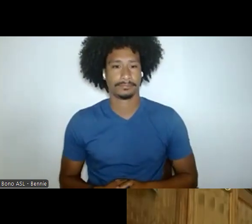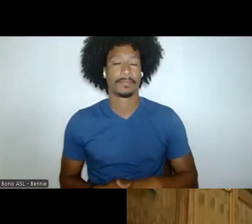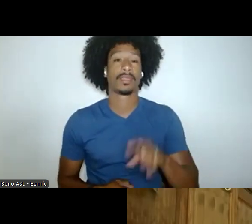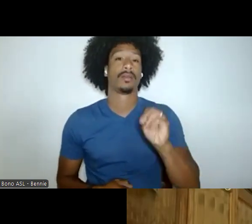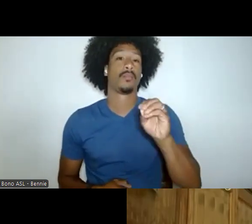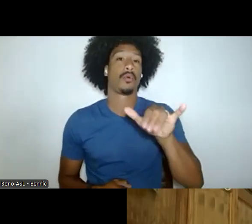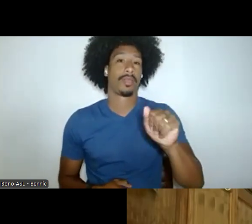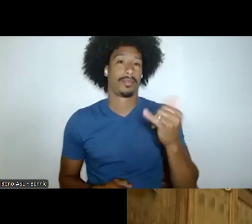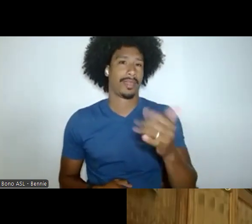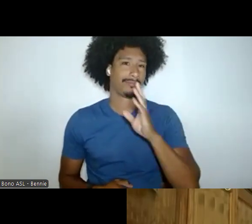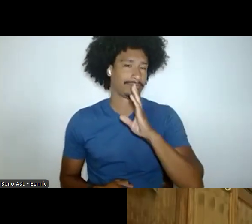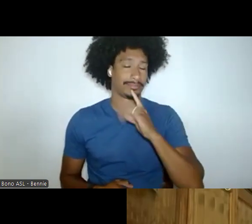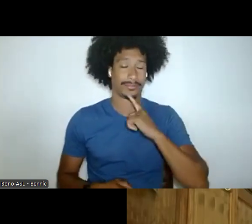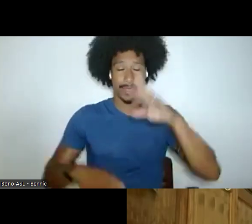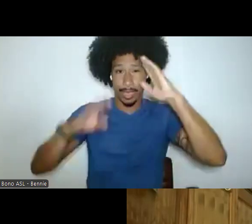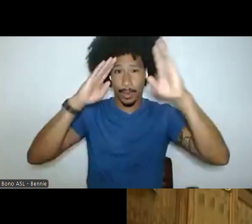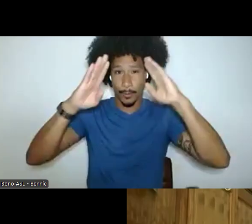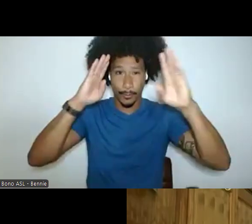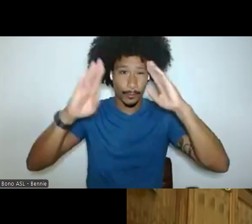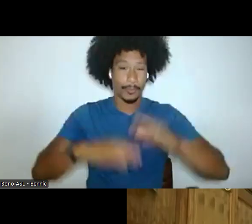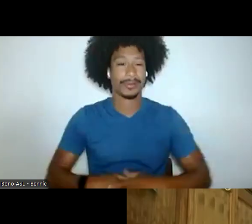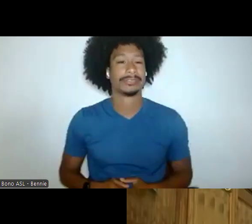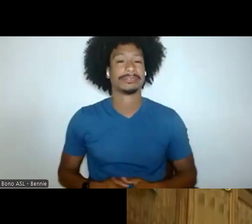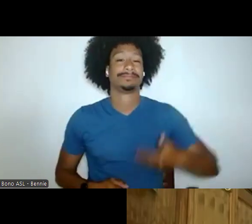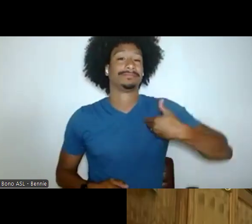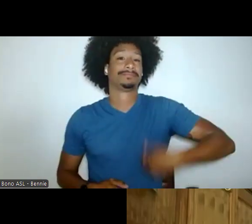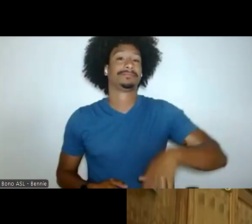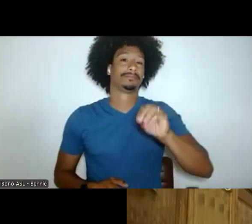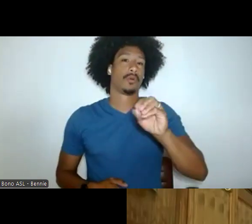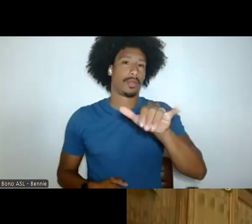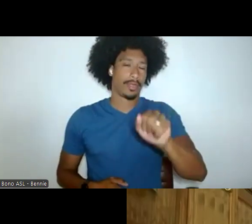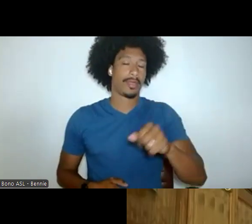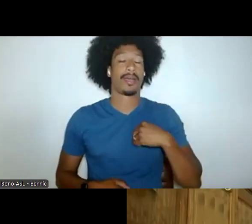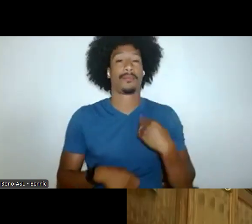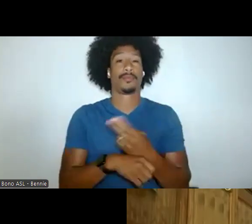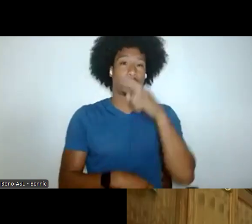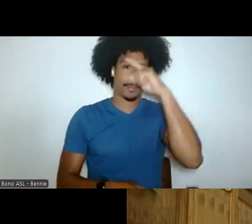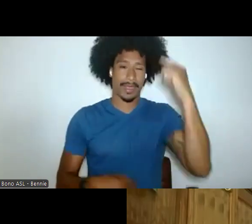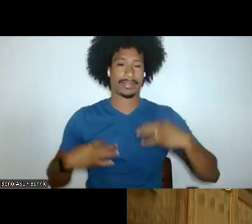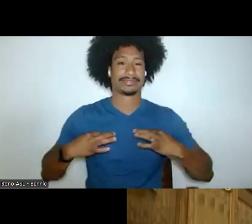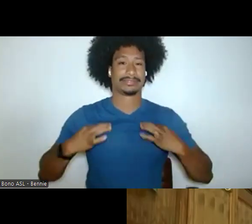Hello, everyone. I am Moya. I am wearing a black t-shirt